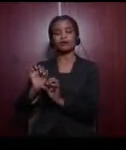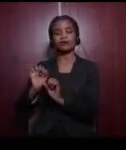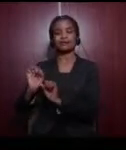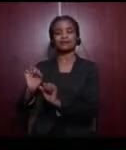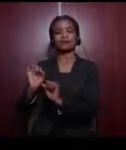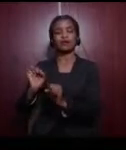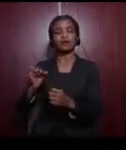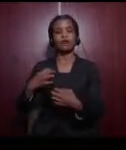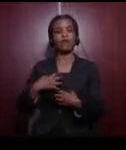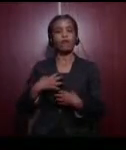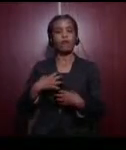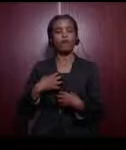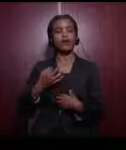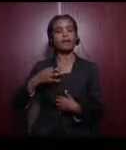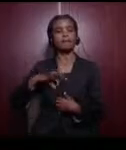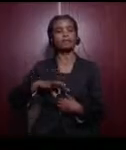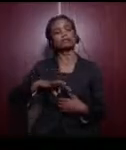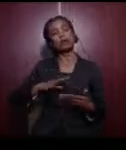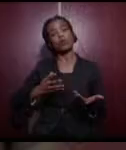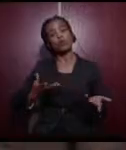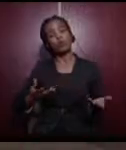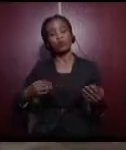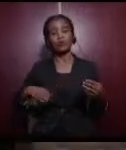of corruption. Thank you so much.